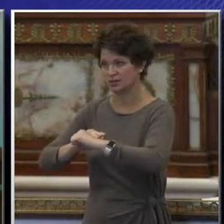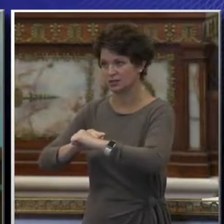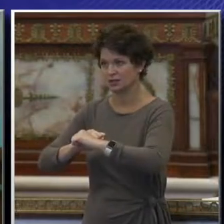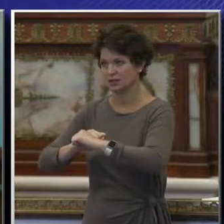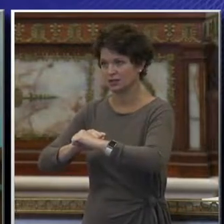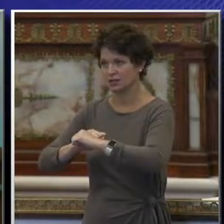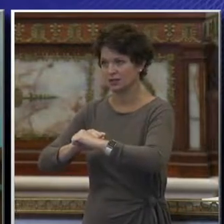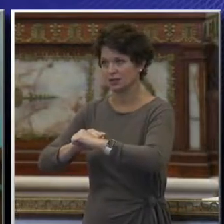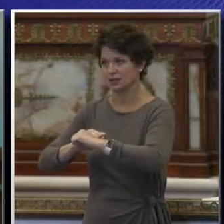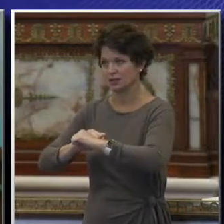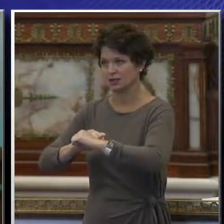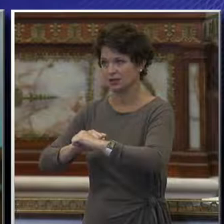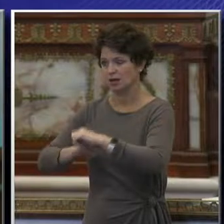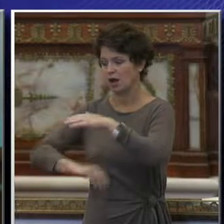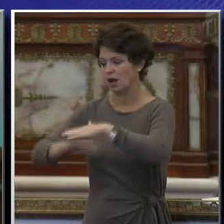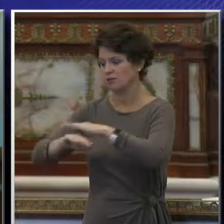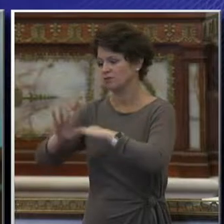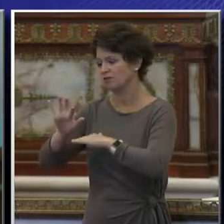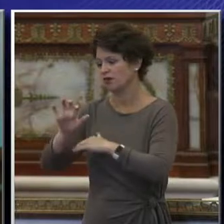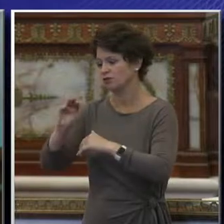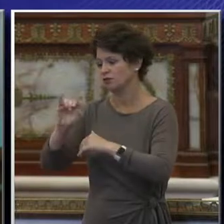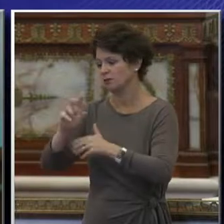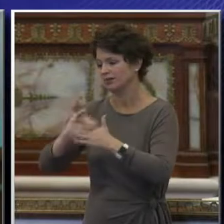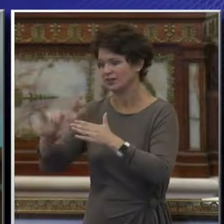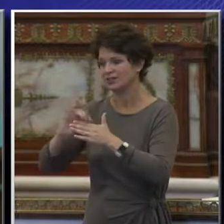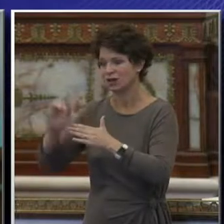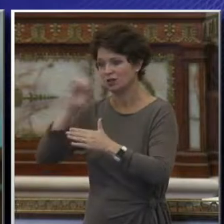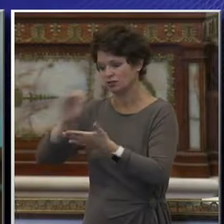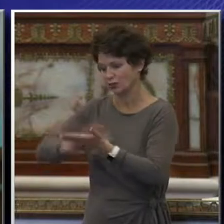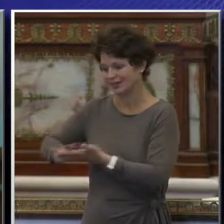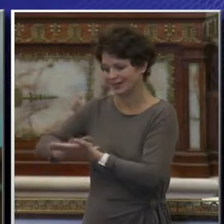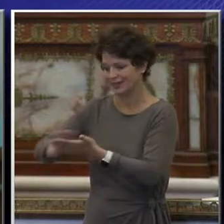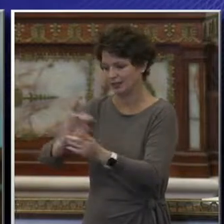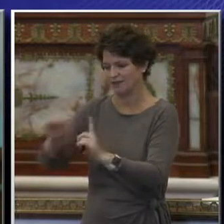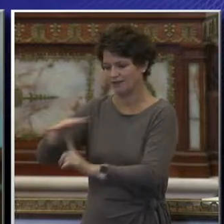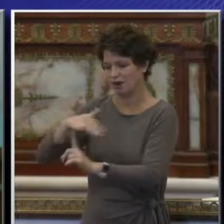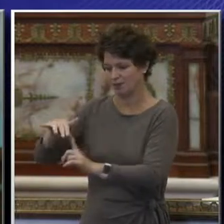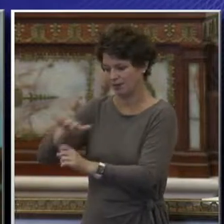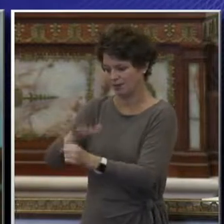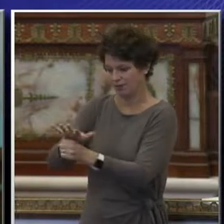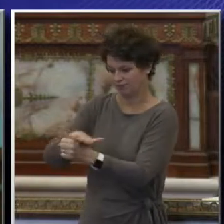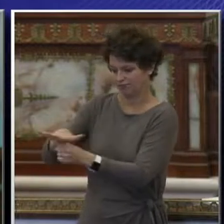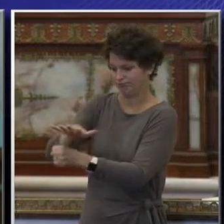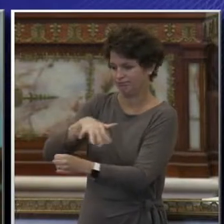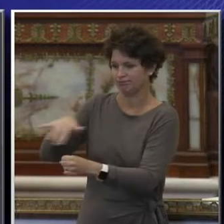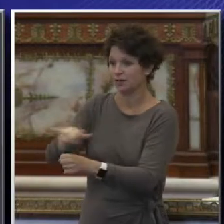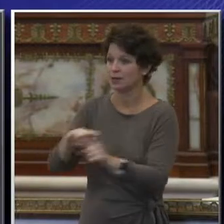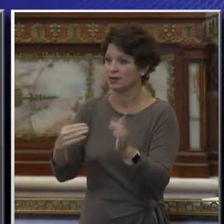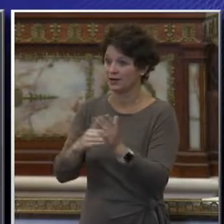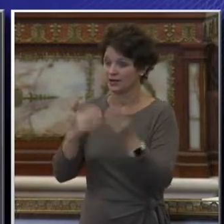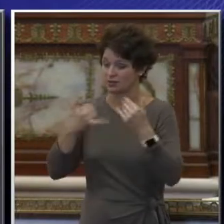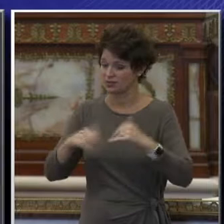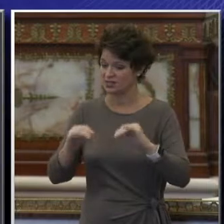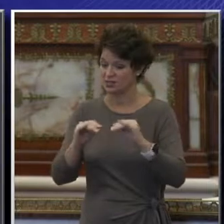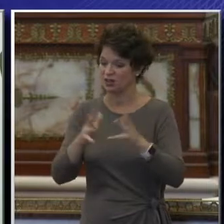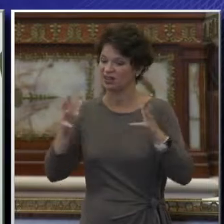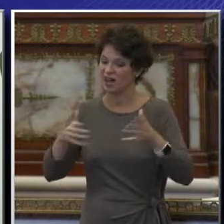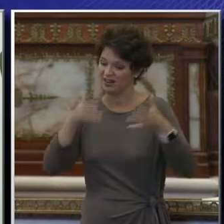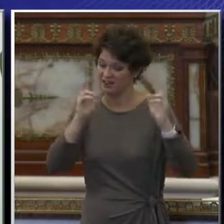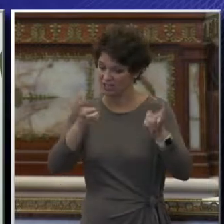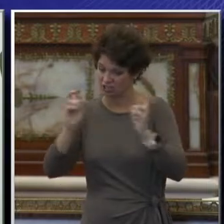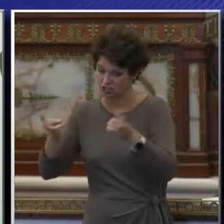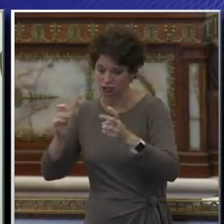the order of magnitude of $500 million for that environmental cleanup. Okay, but at this time, there's still a lot of outstanding issues that